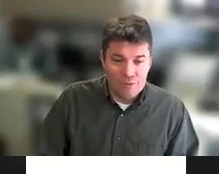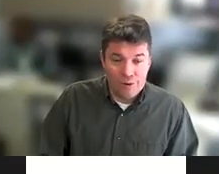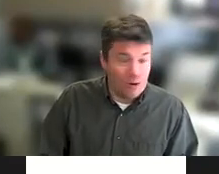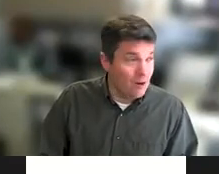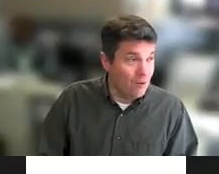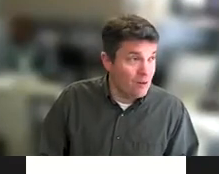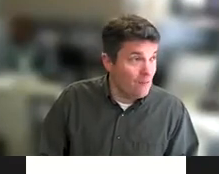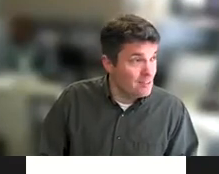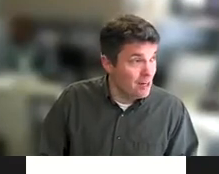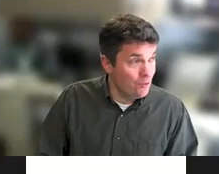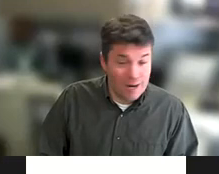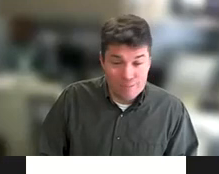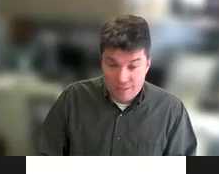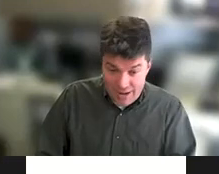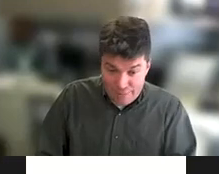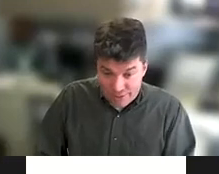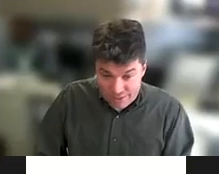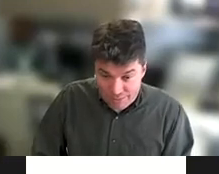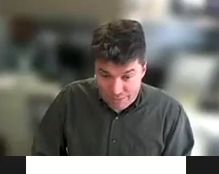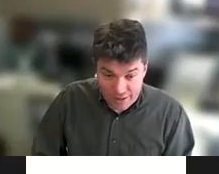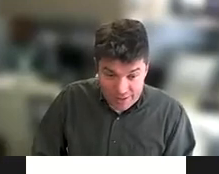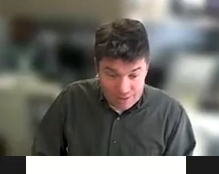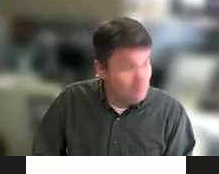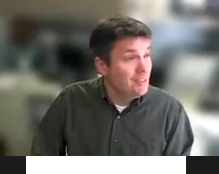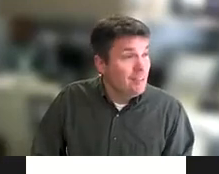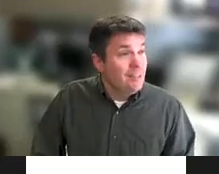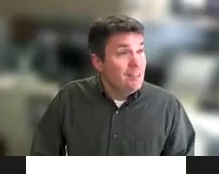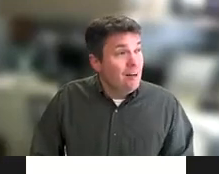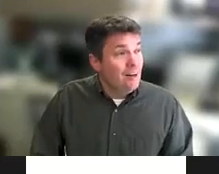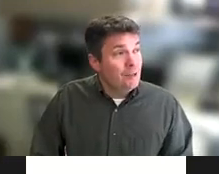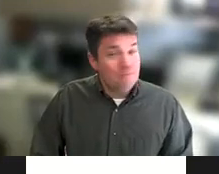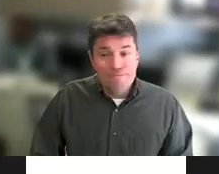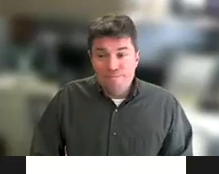I could go on forever. I don't even know if I said it right, but the caption seems to be picking it up.